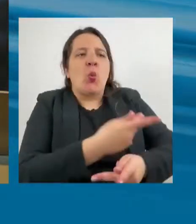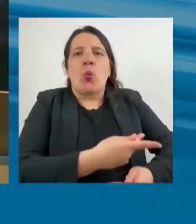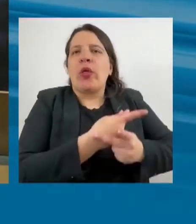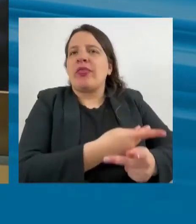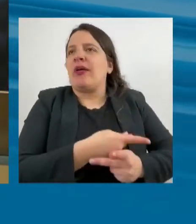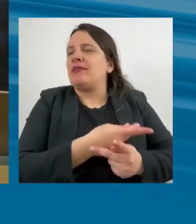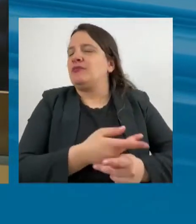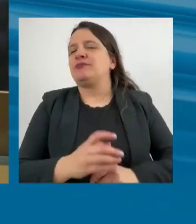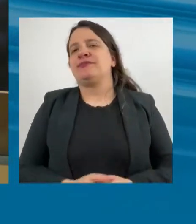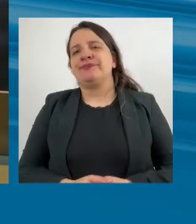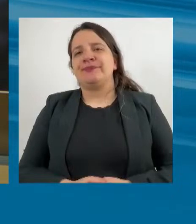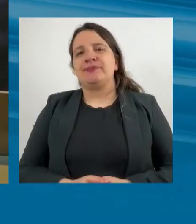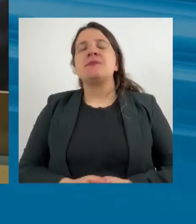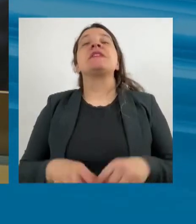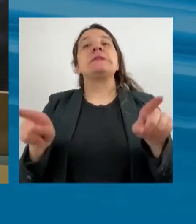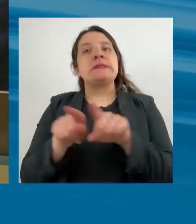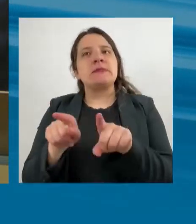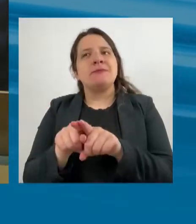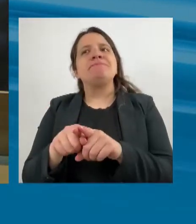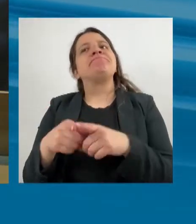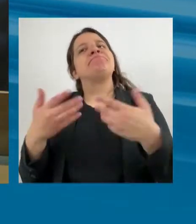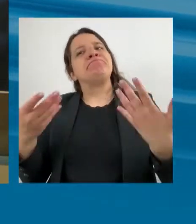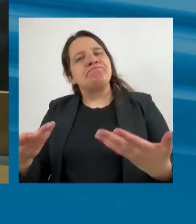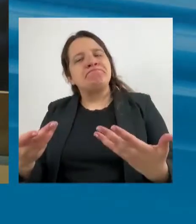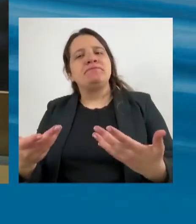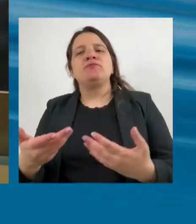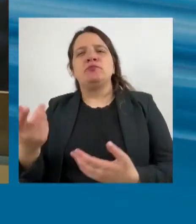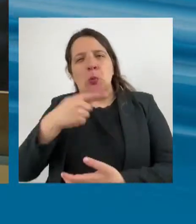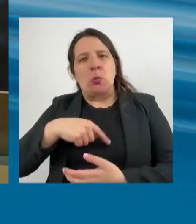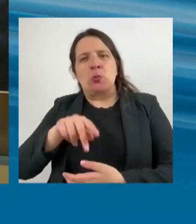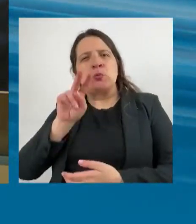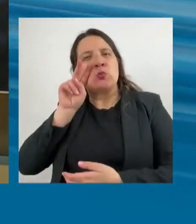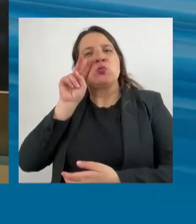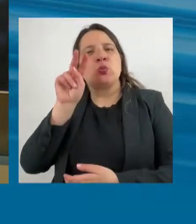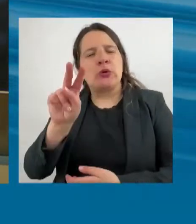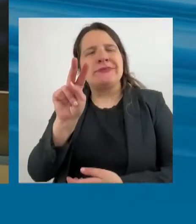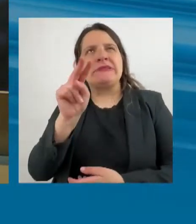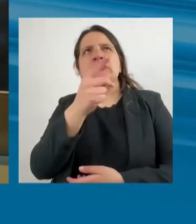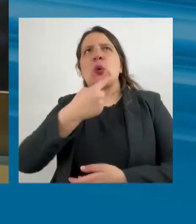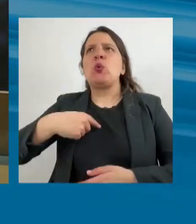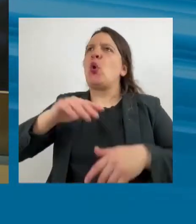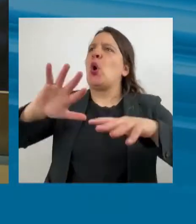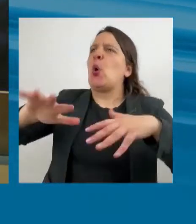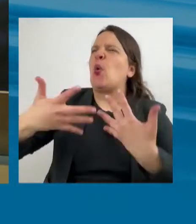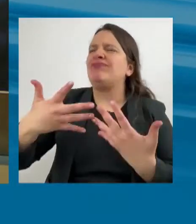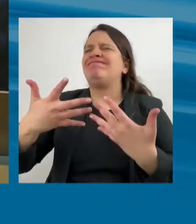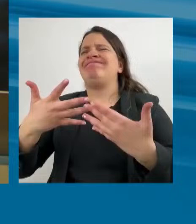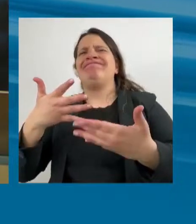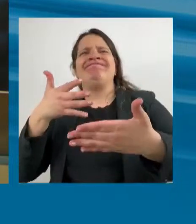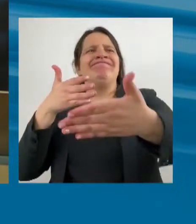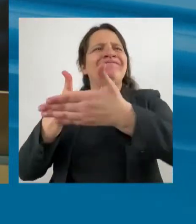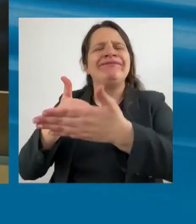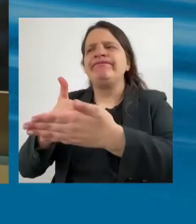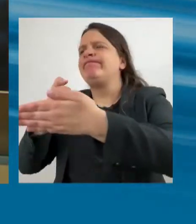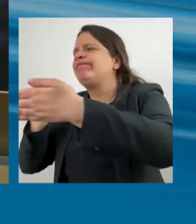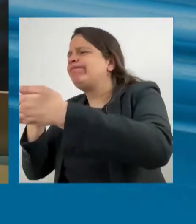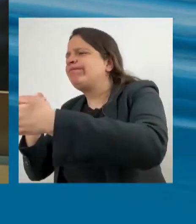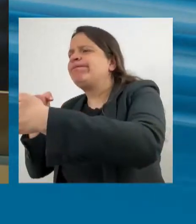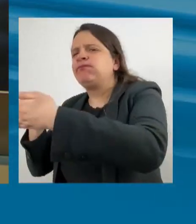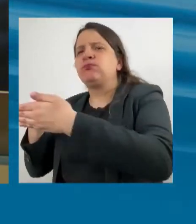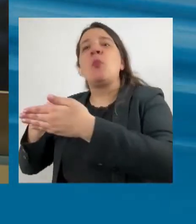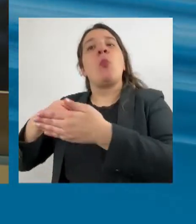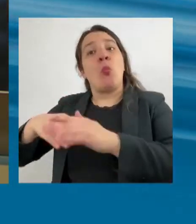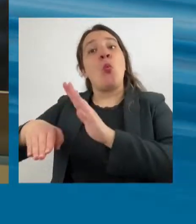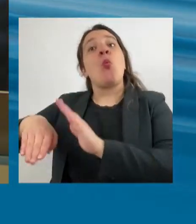same reasons. Therefore, this comes to show how a very